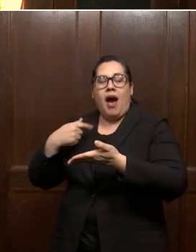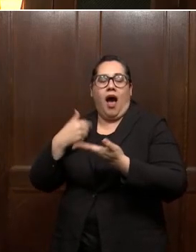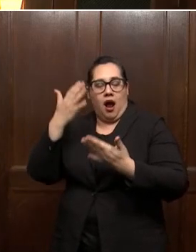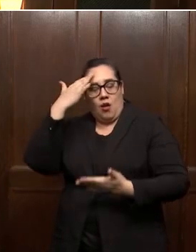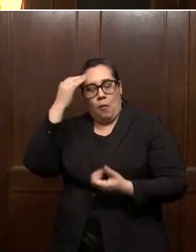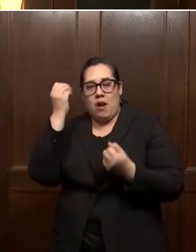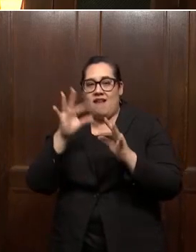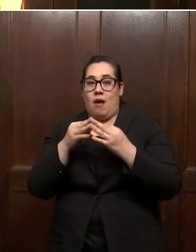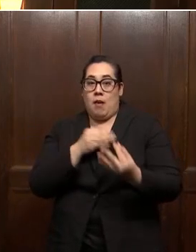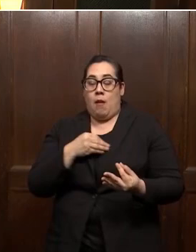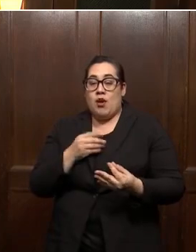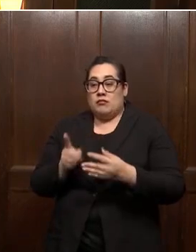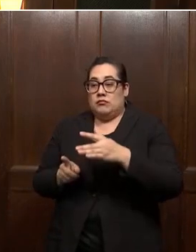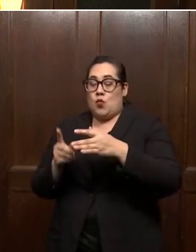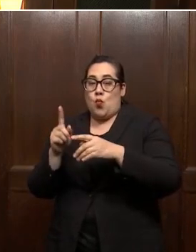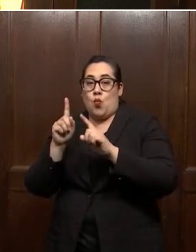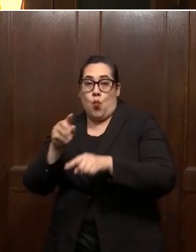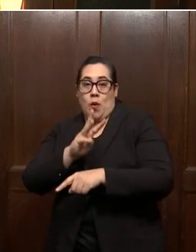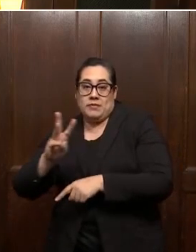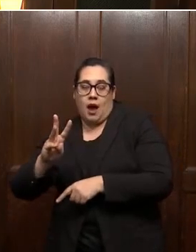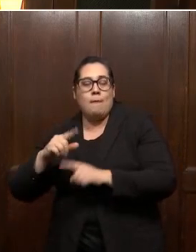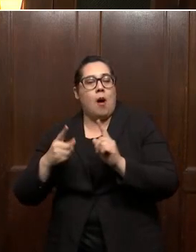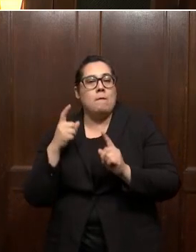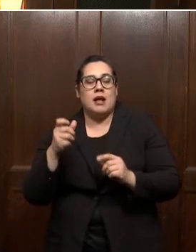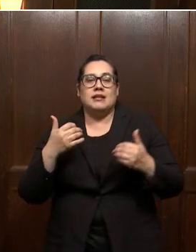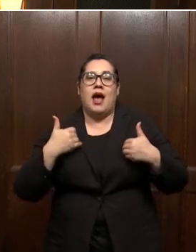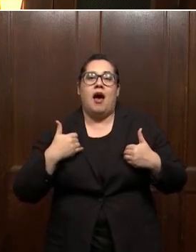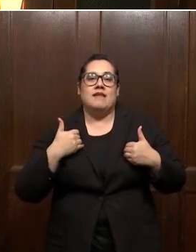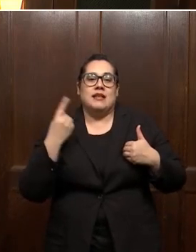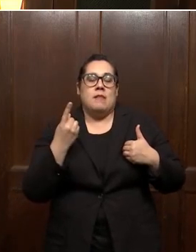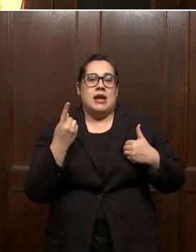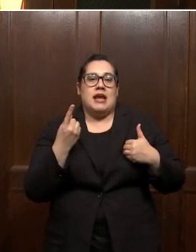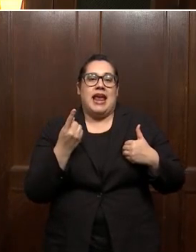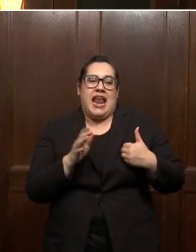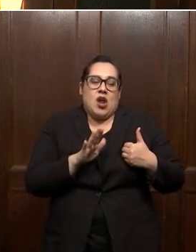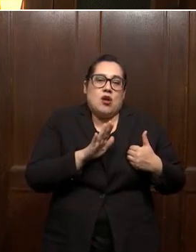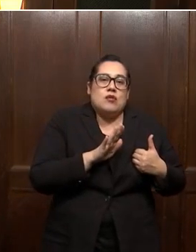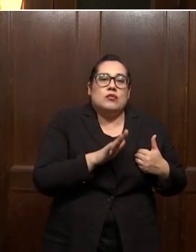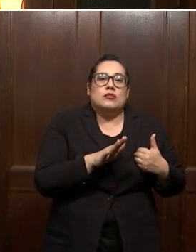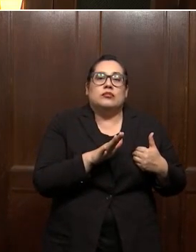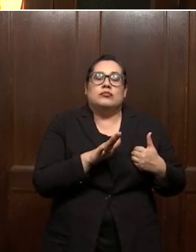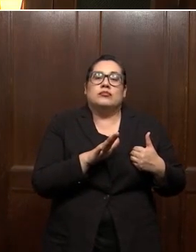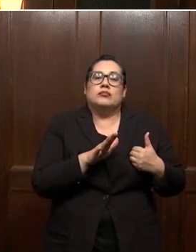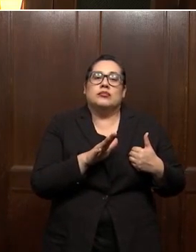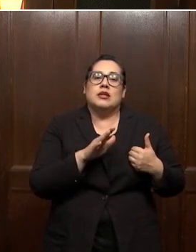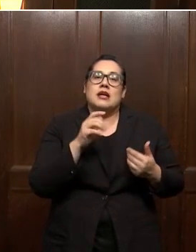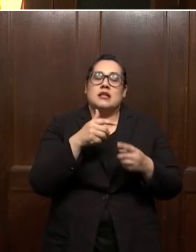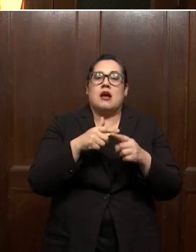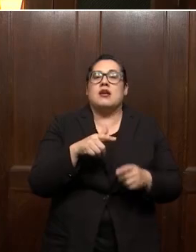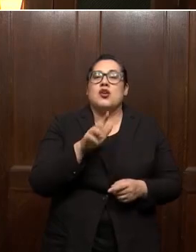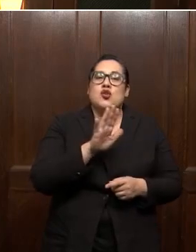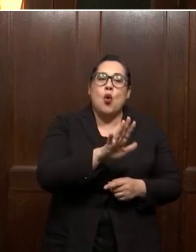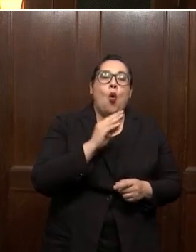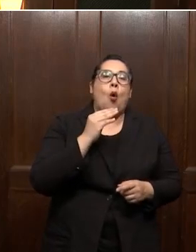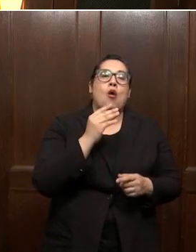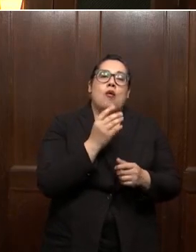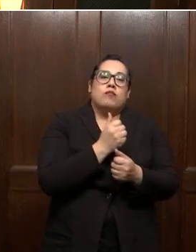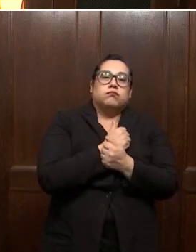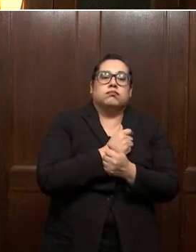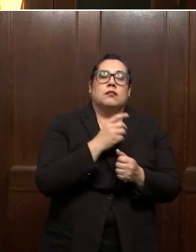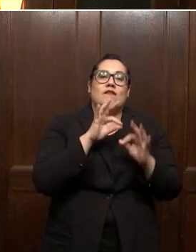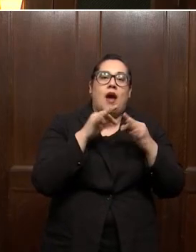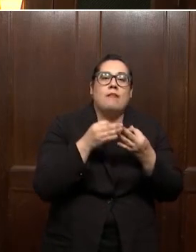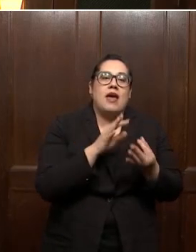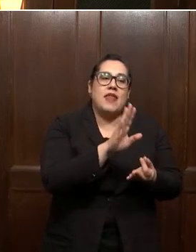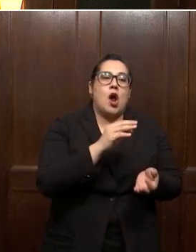of family members went there, but we need to have the you need to have somebody at your loved one's senior home facility sign up for it, because we need